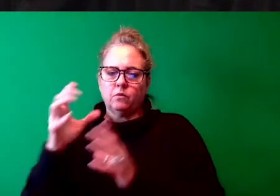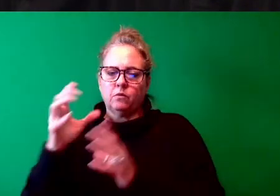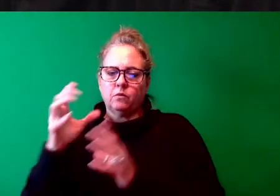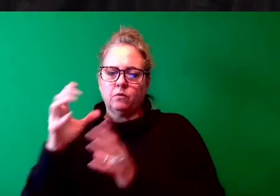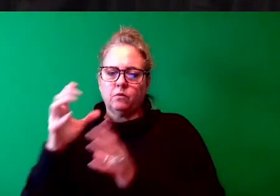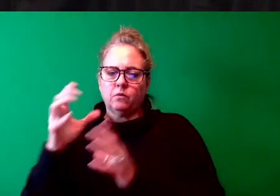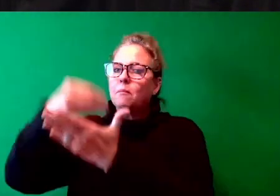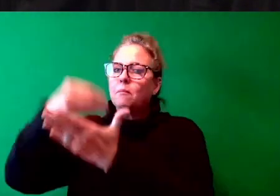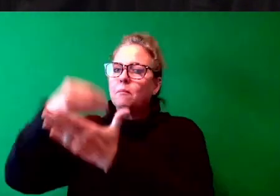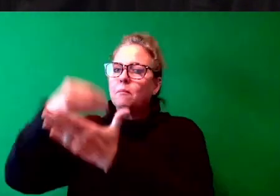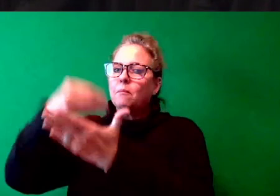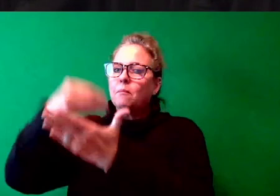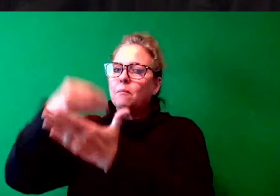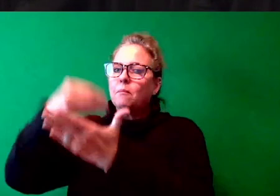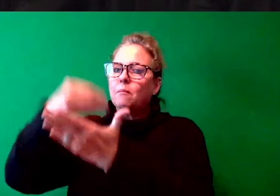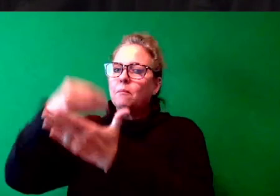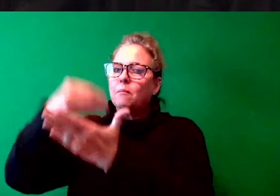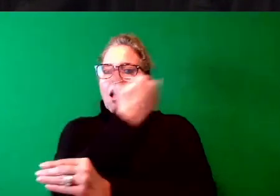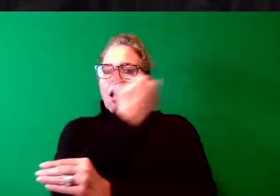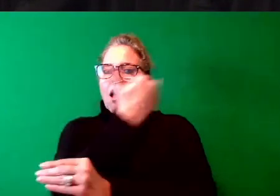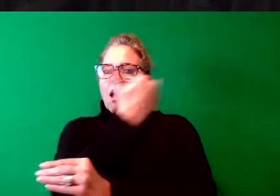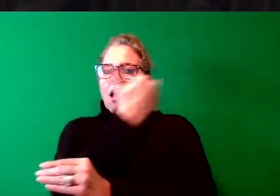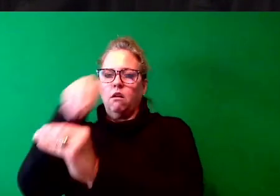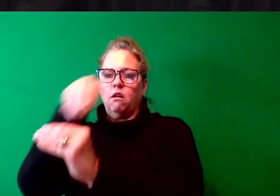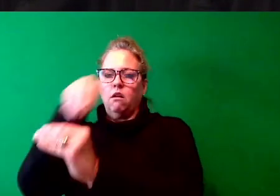approved. That would also be added on into this.